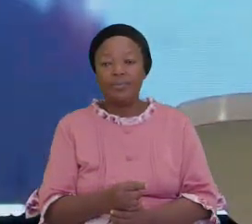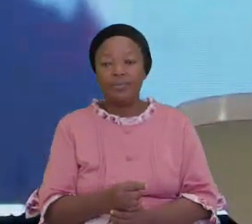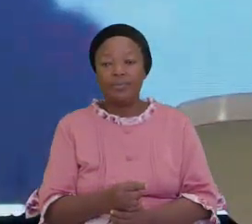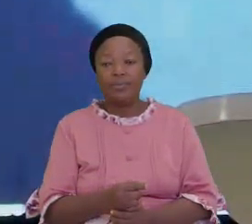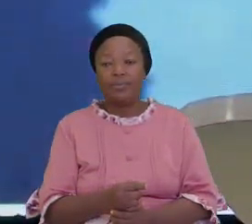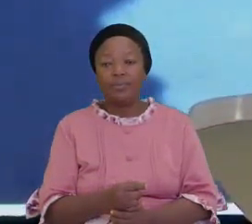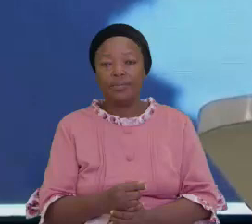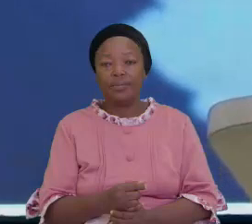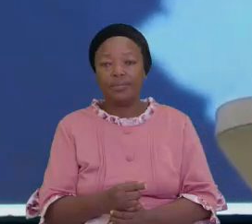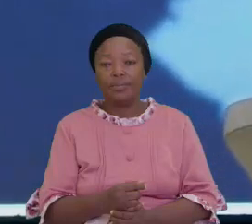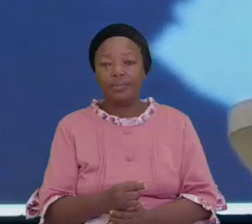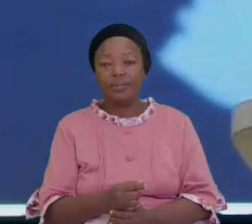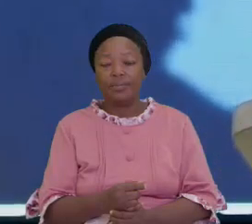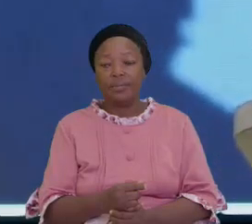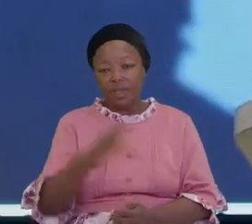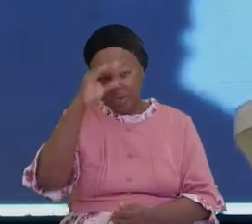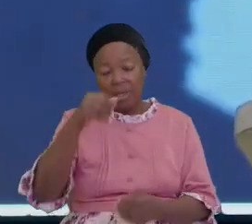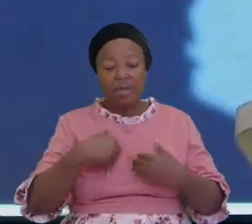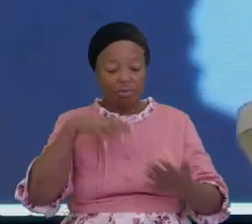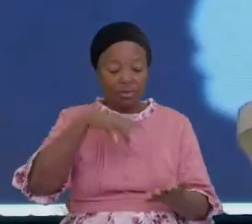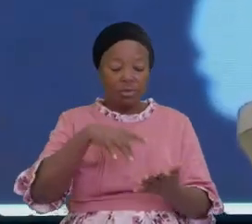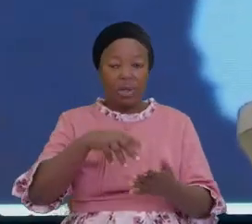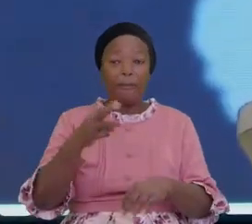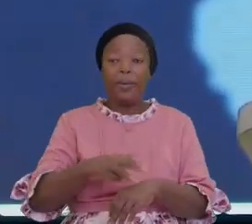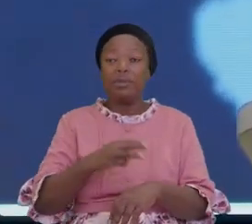I had studied mathematics at the university.